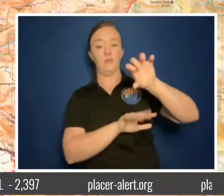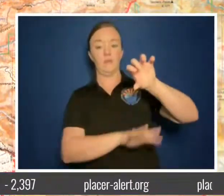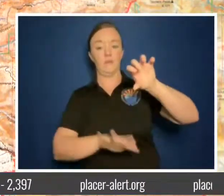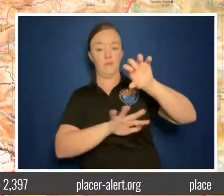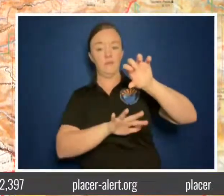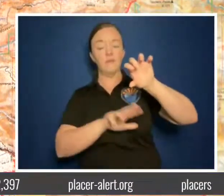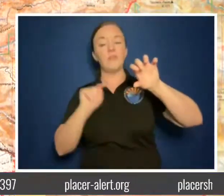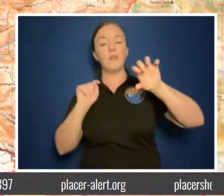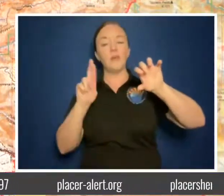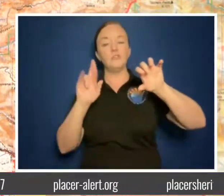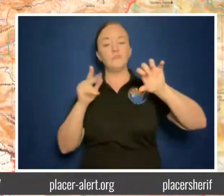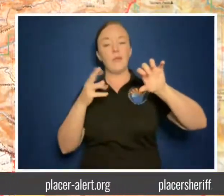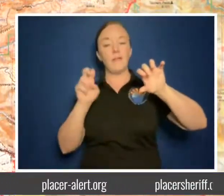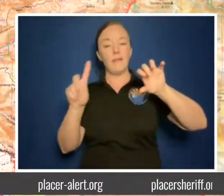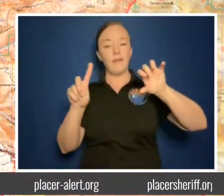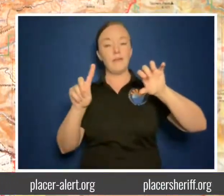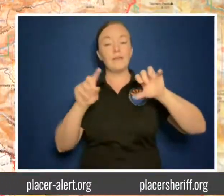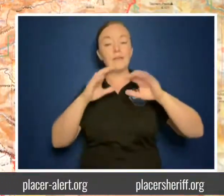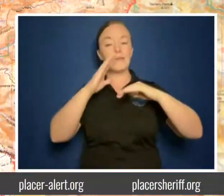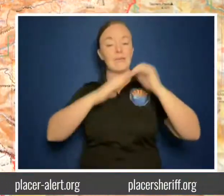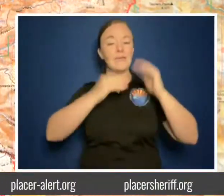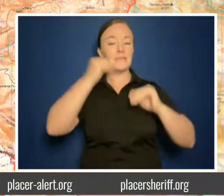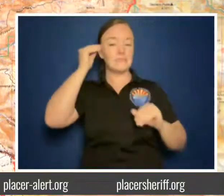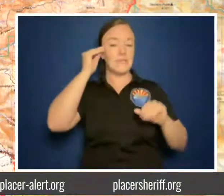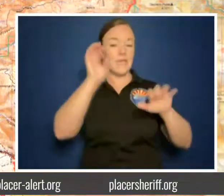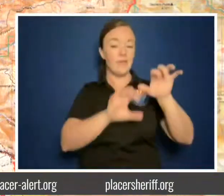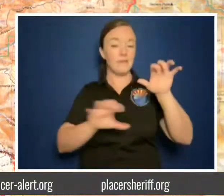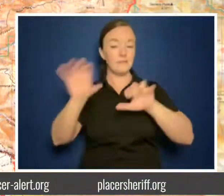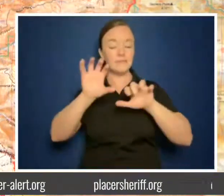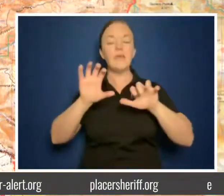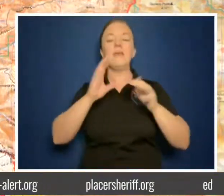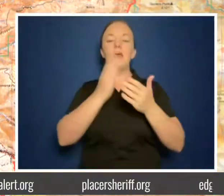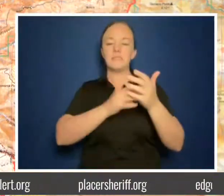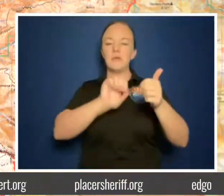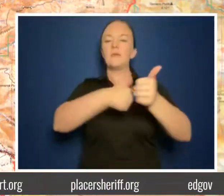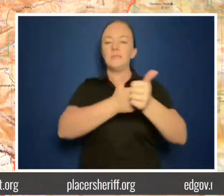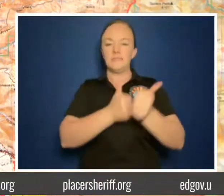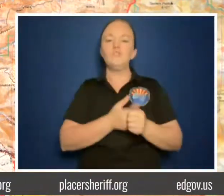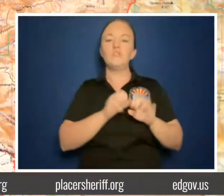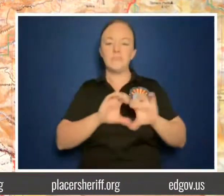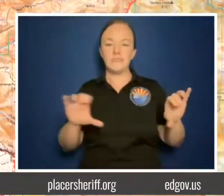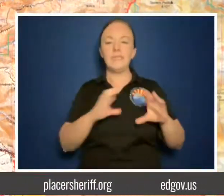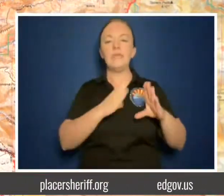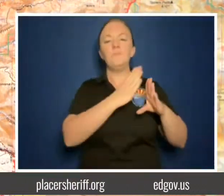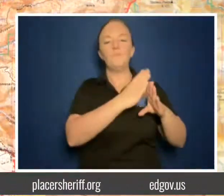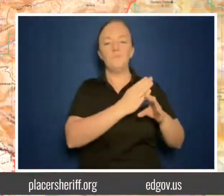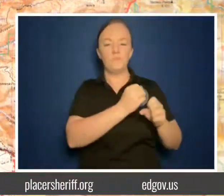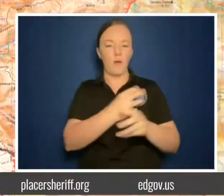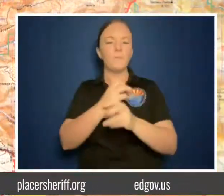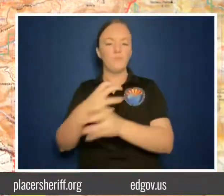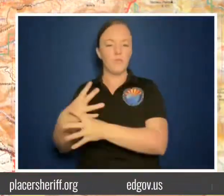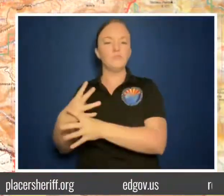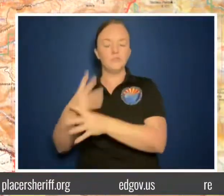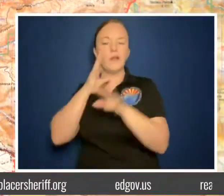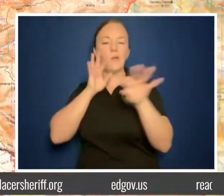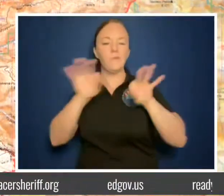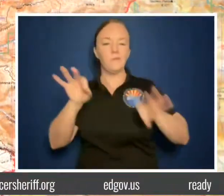contingency preparation for some things that I'll speak to on the southern end of the fire here in a